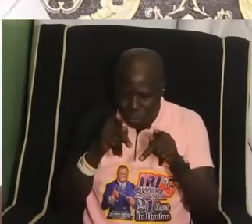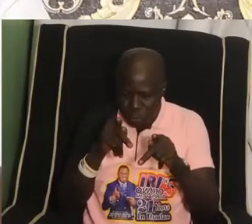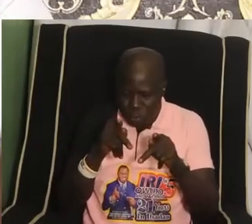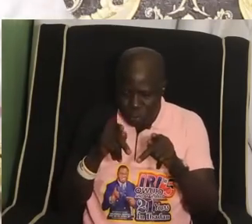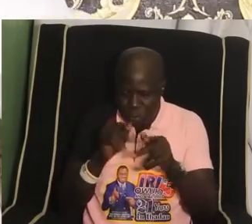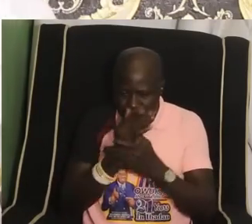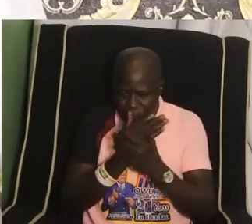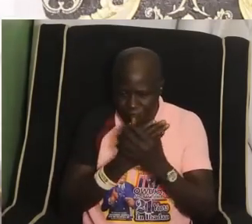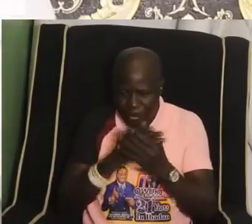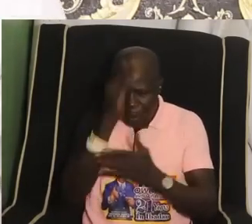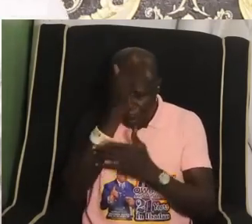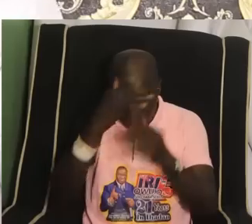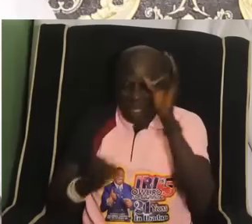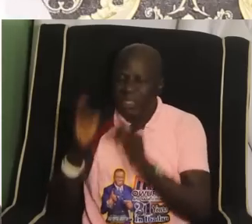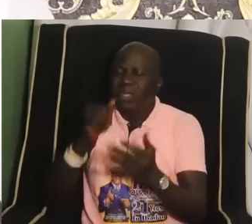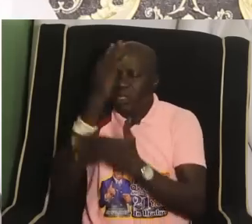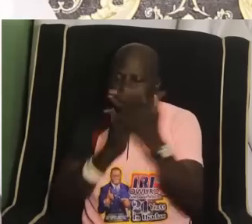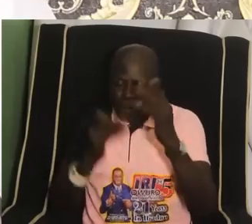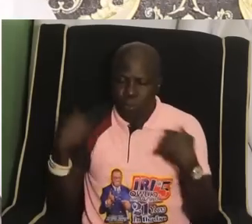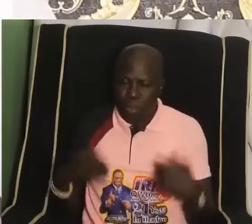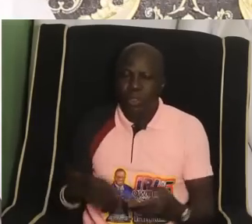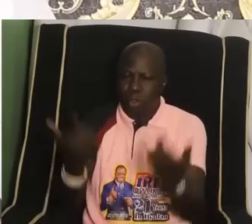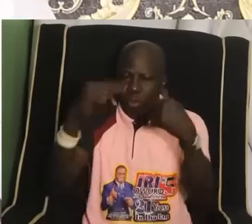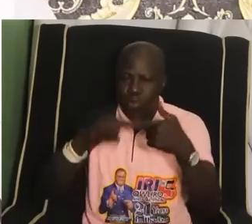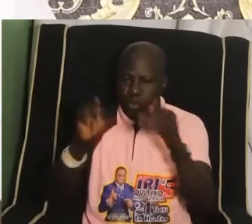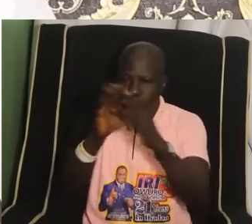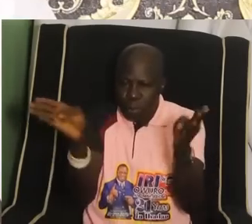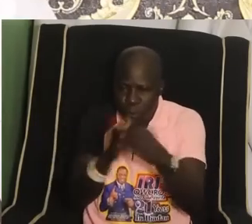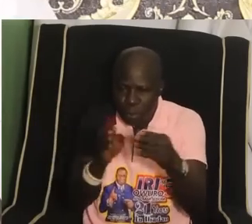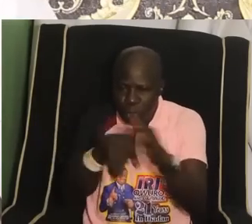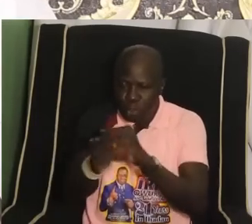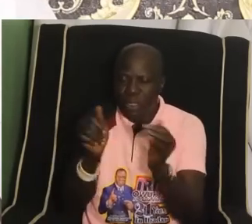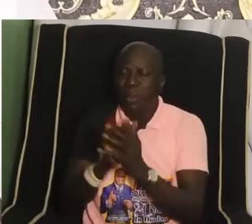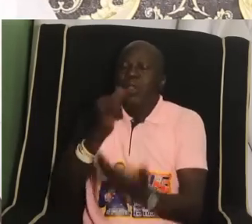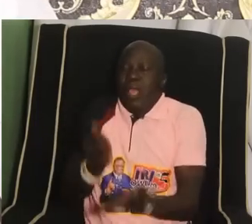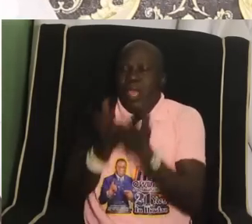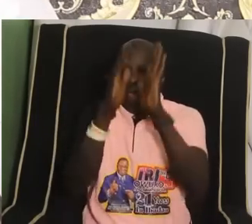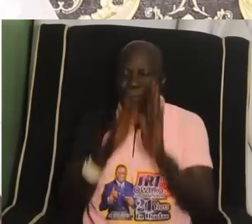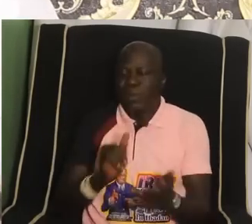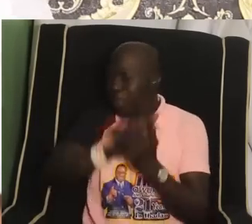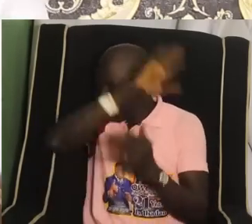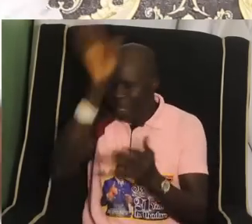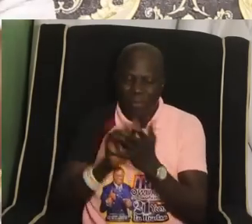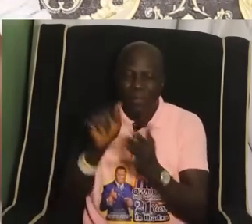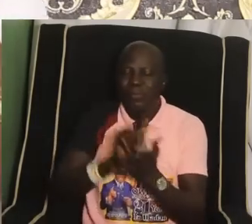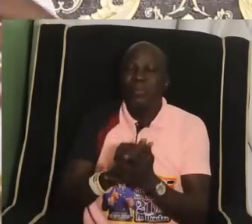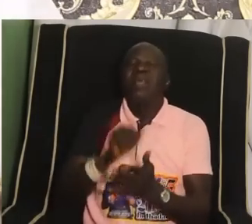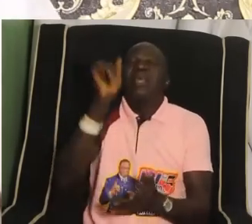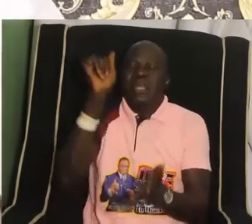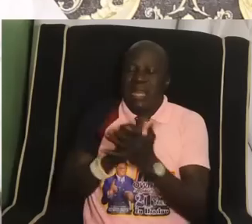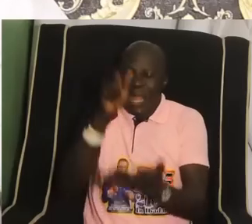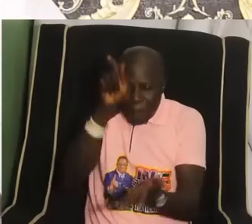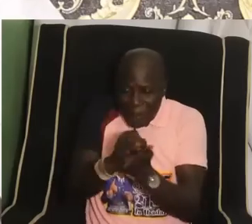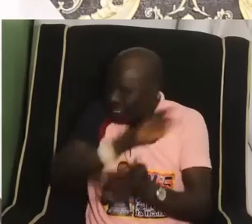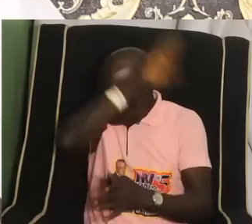pe abungbu ten iyan ni. It means that somebody will that you have encounter with that will be your helper that he will never finish. Anything he complain.